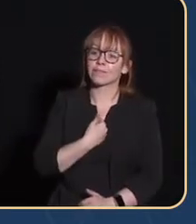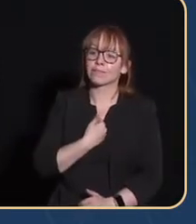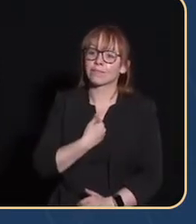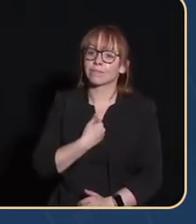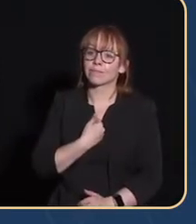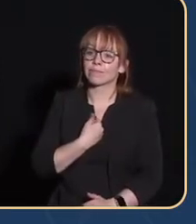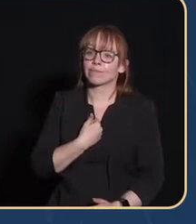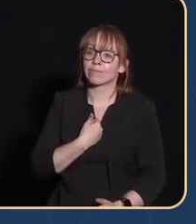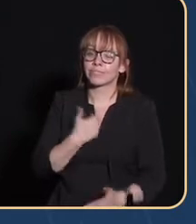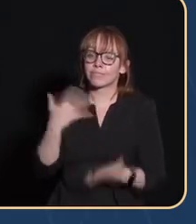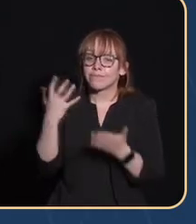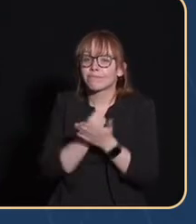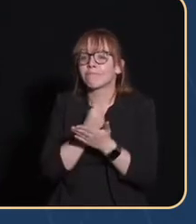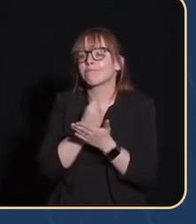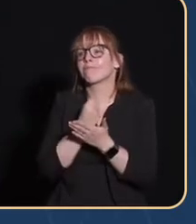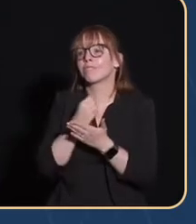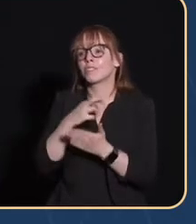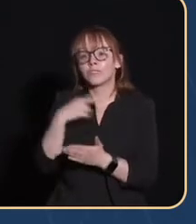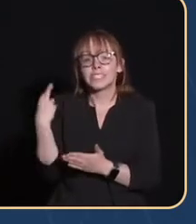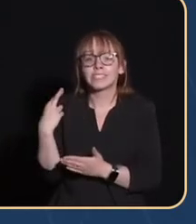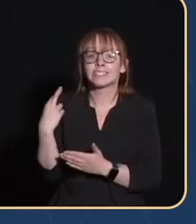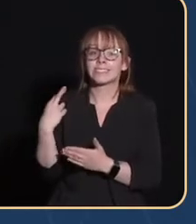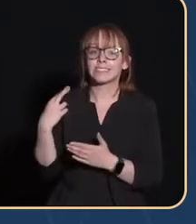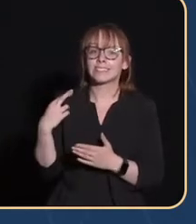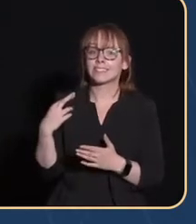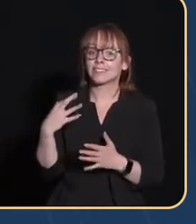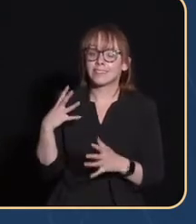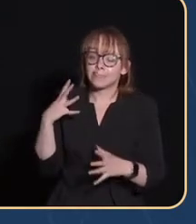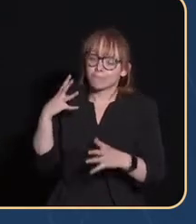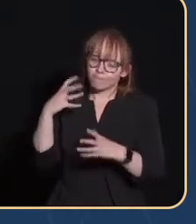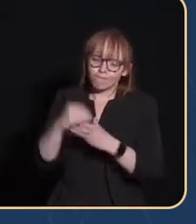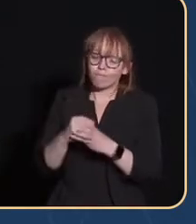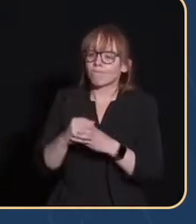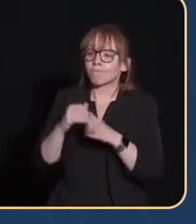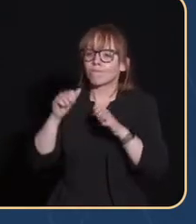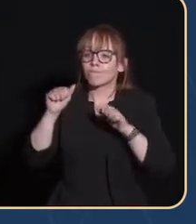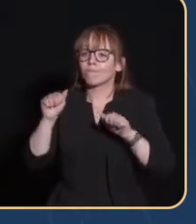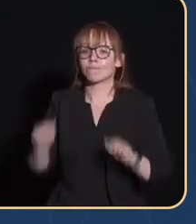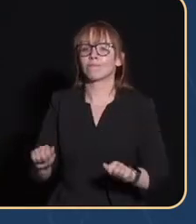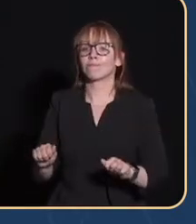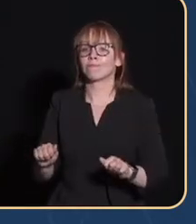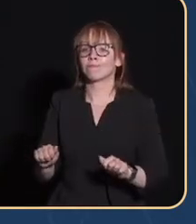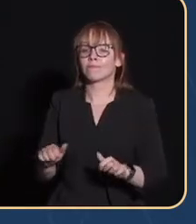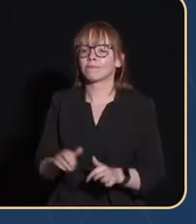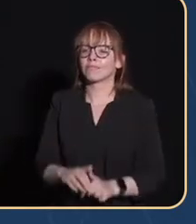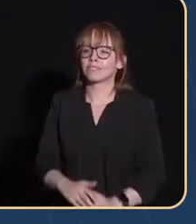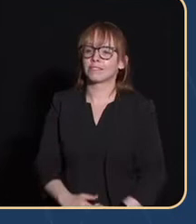take those risks and do more than what I think I can do.